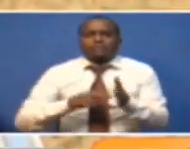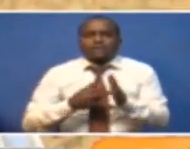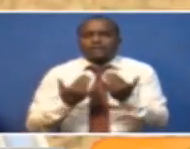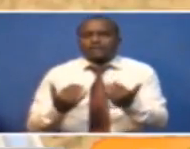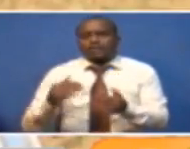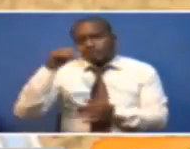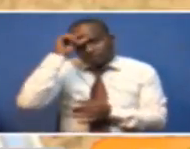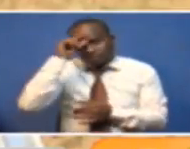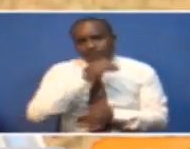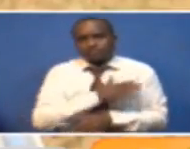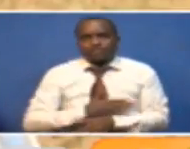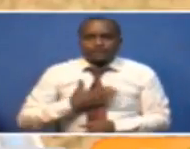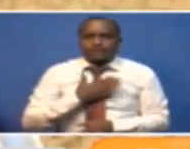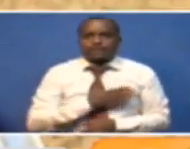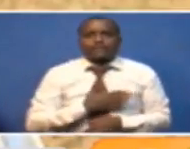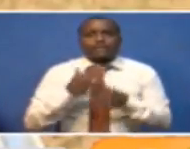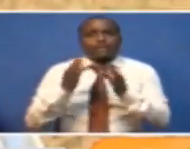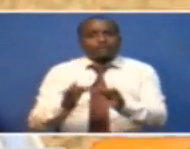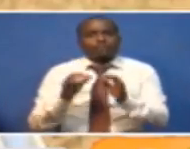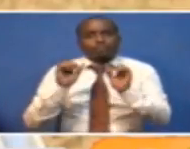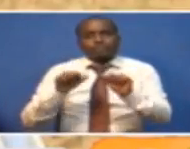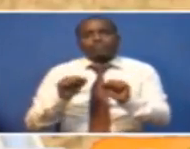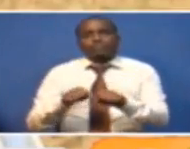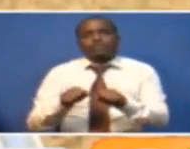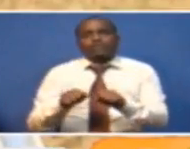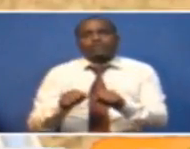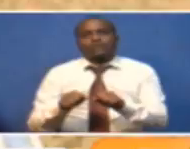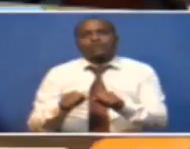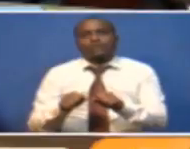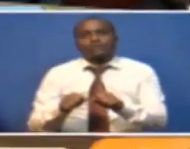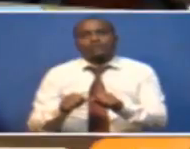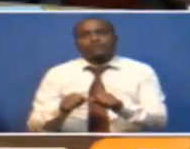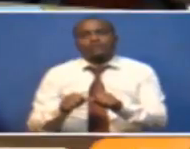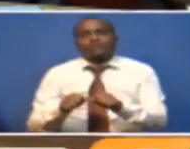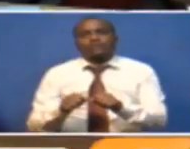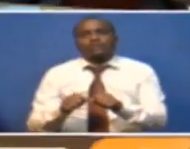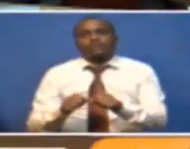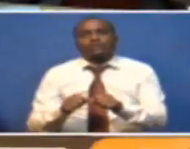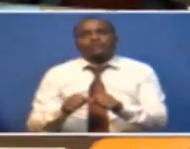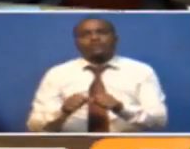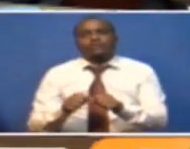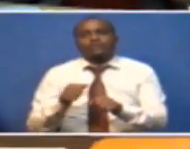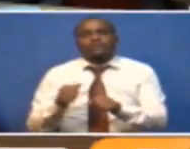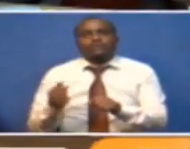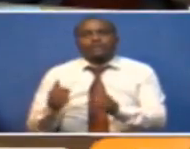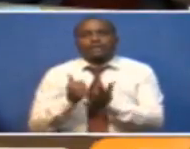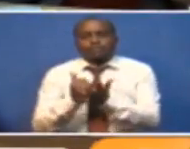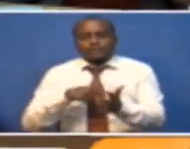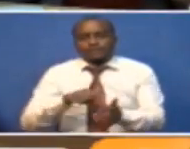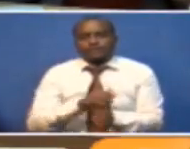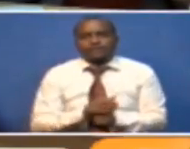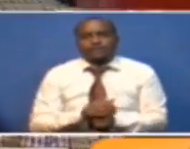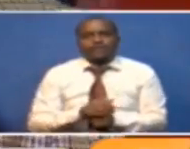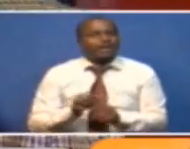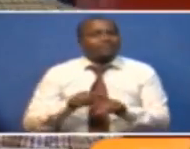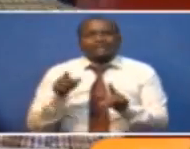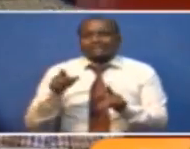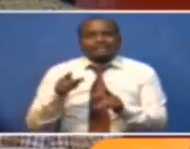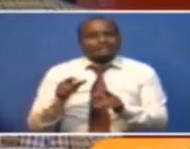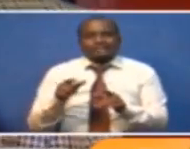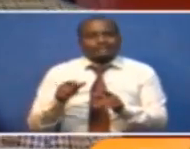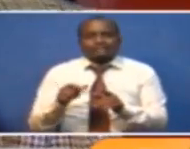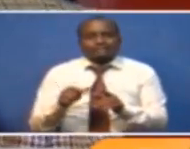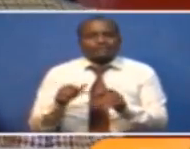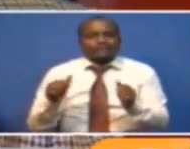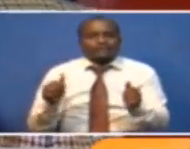serikali tafadhali ikiwezekana mtufanyie huruma. But this quest may be a long shot as the